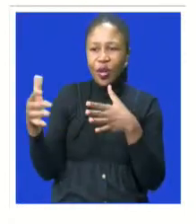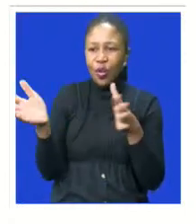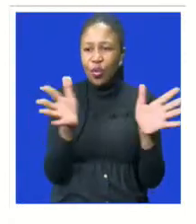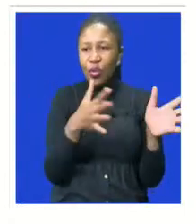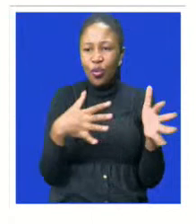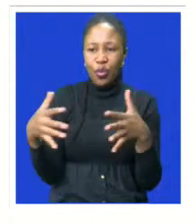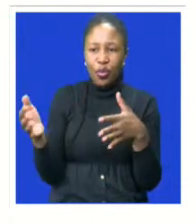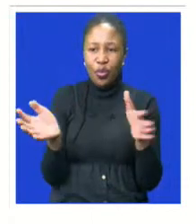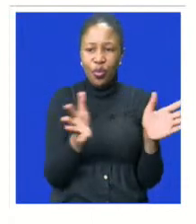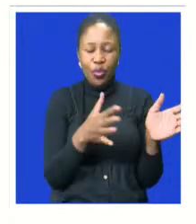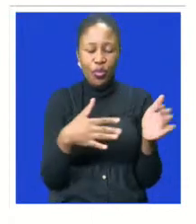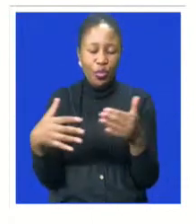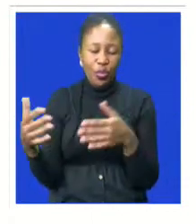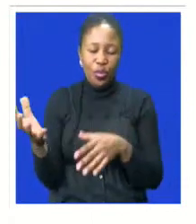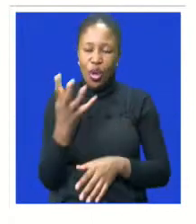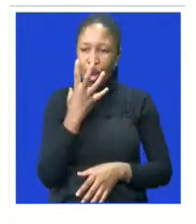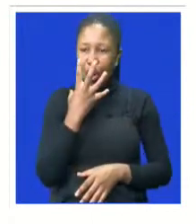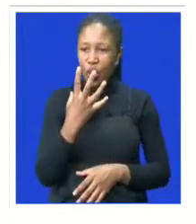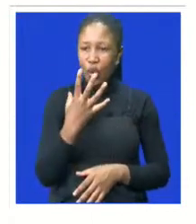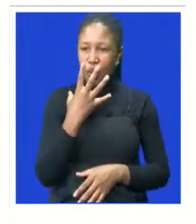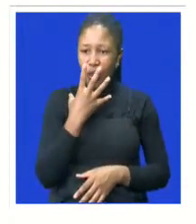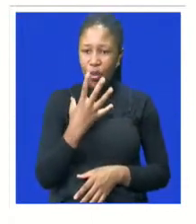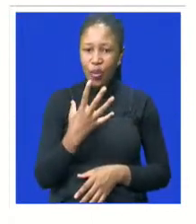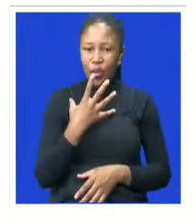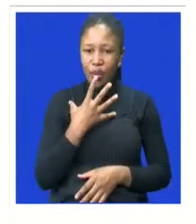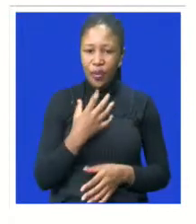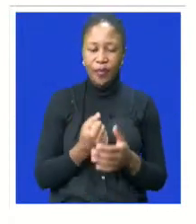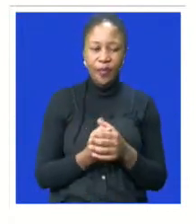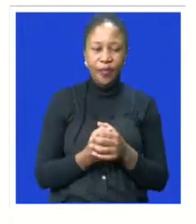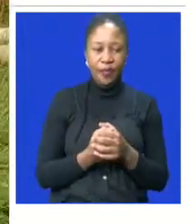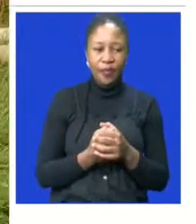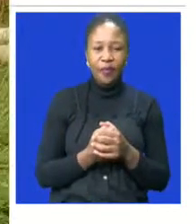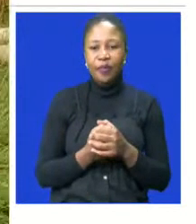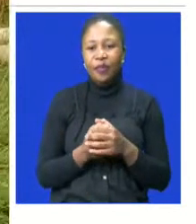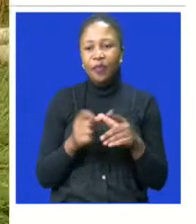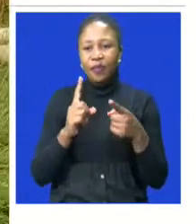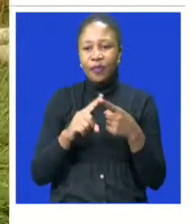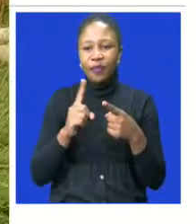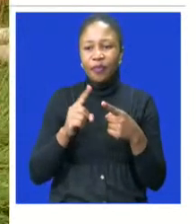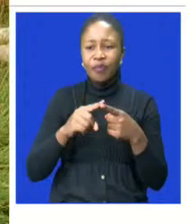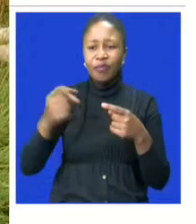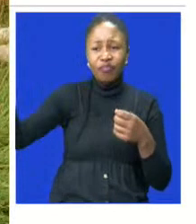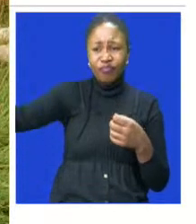light. Okay? Look at the picture now.